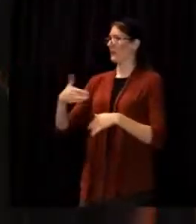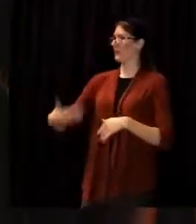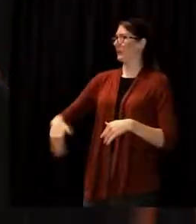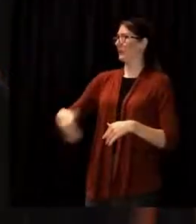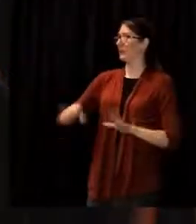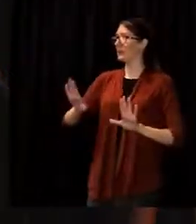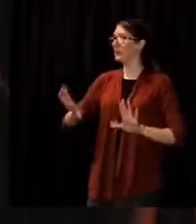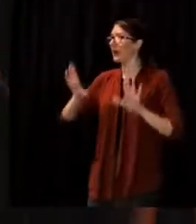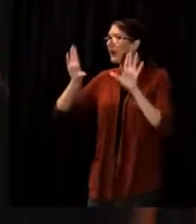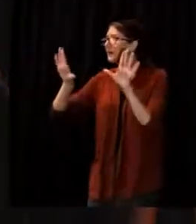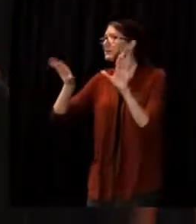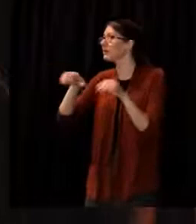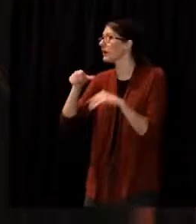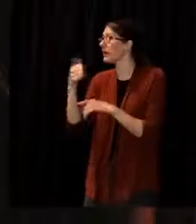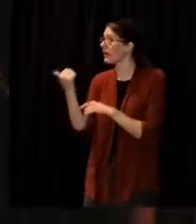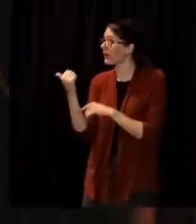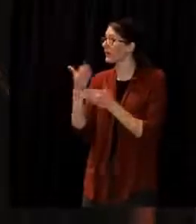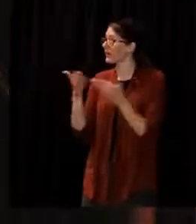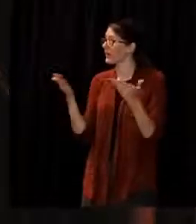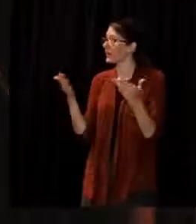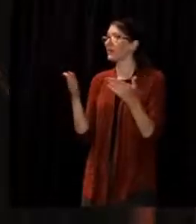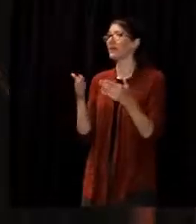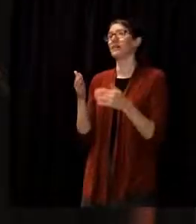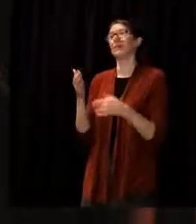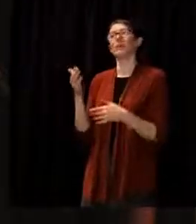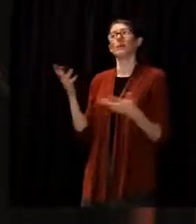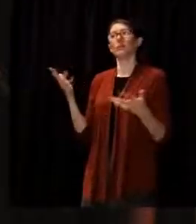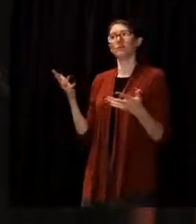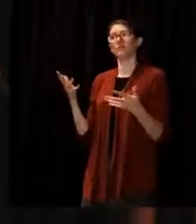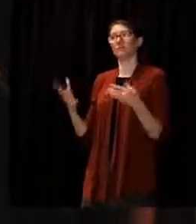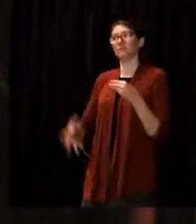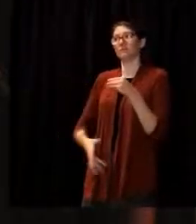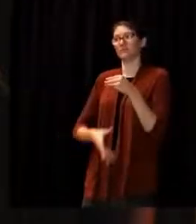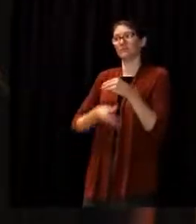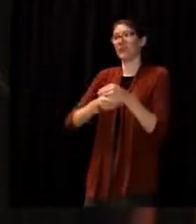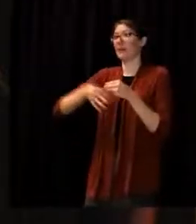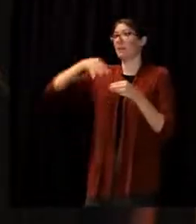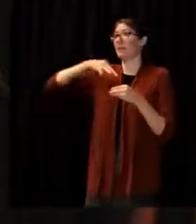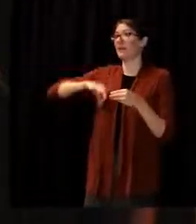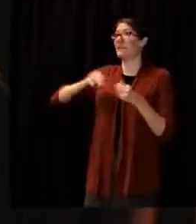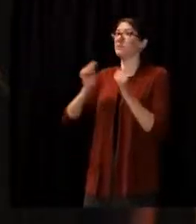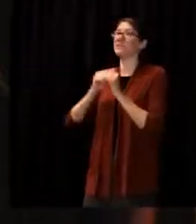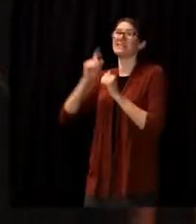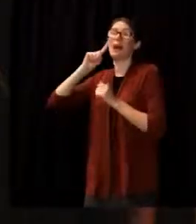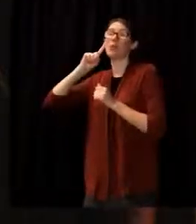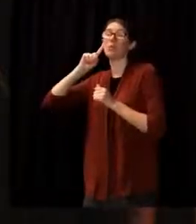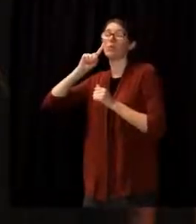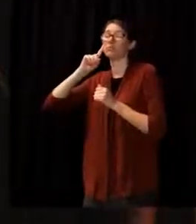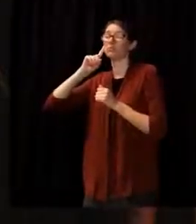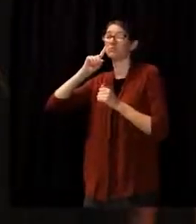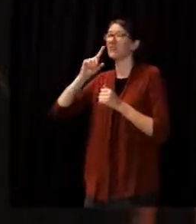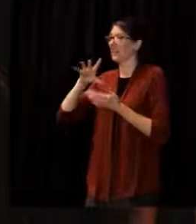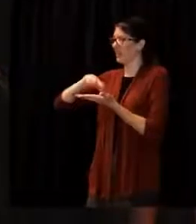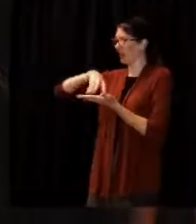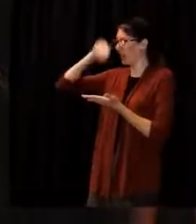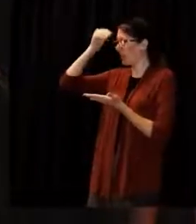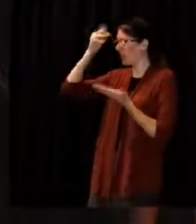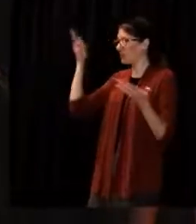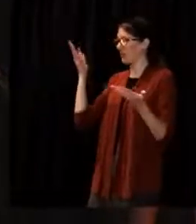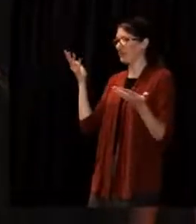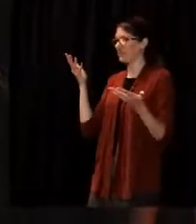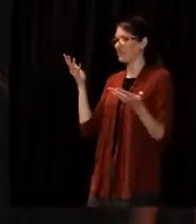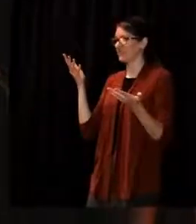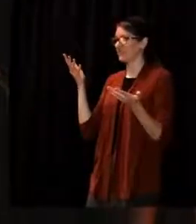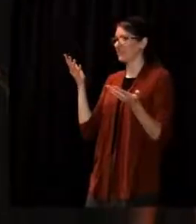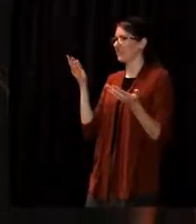But there's another component to all this too, and that had to do with the added benefit that we had with acoustics. I learned in this process, you